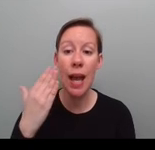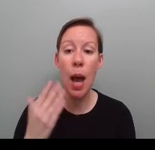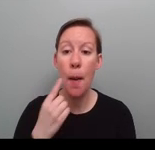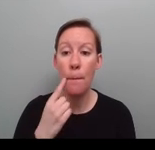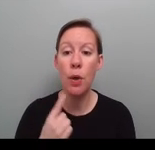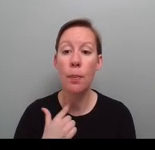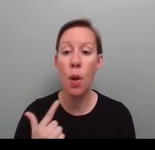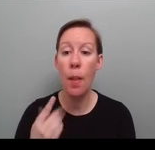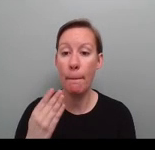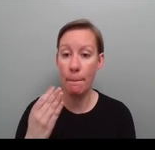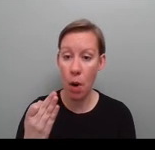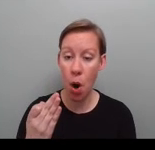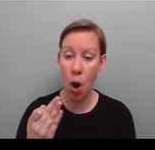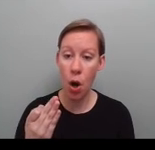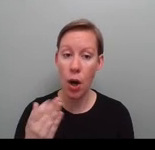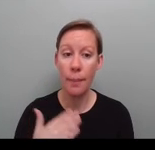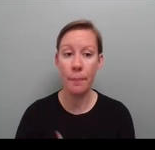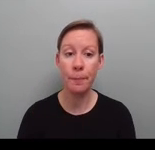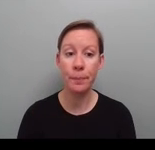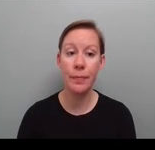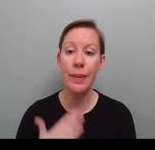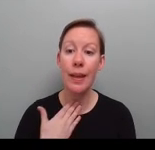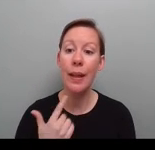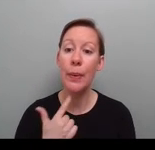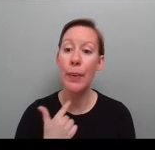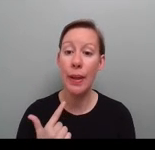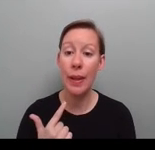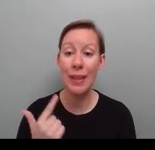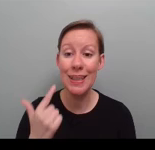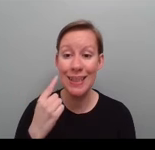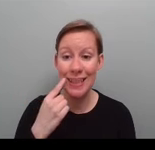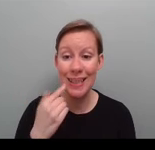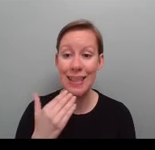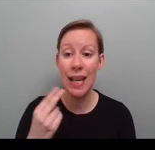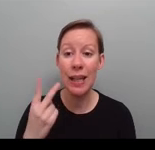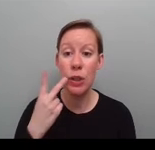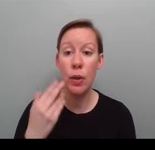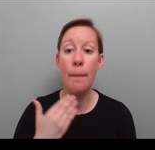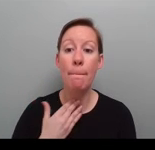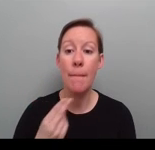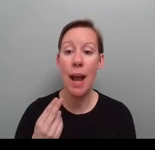to be testing your microphone. It's automatically going to detect the microphone on your